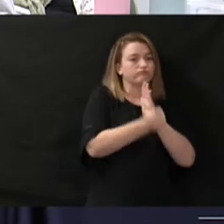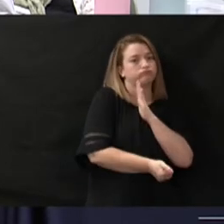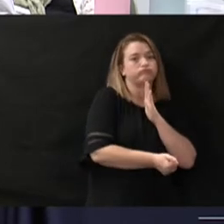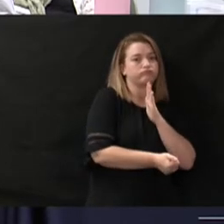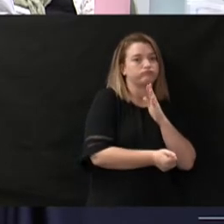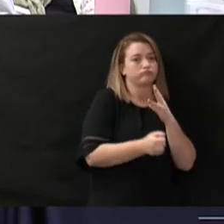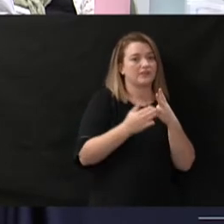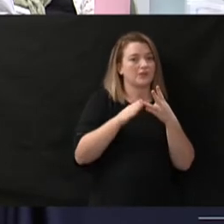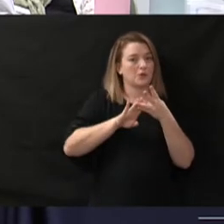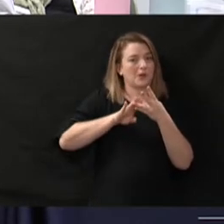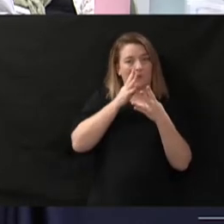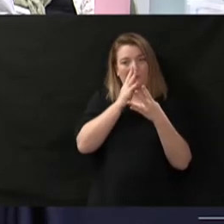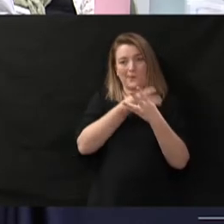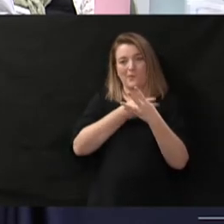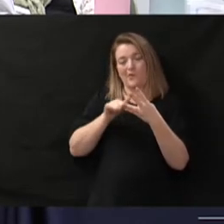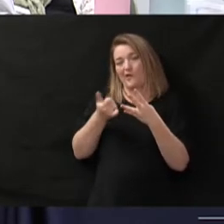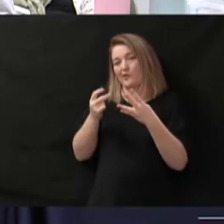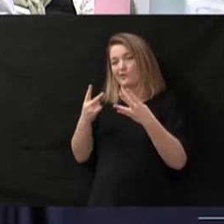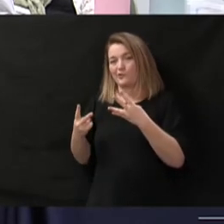saying?